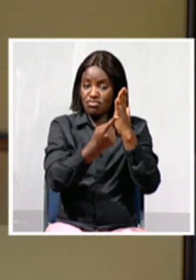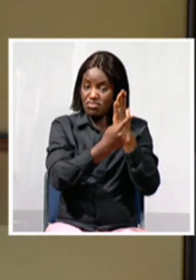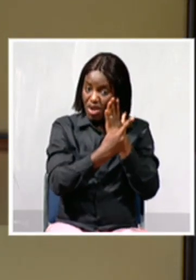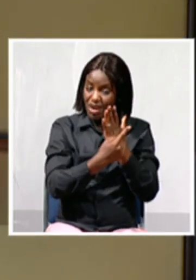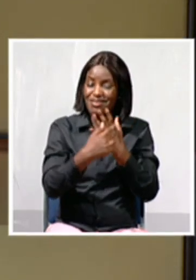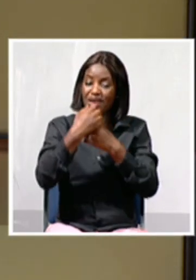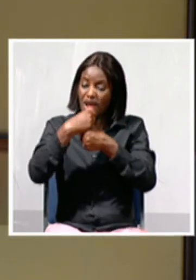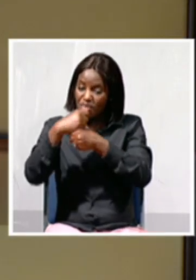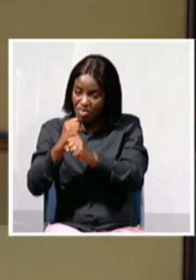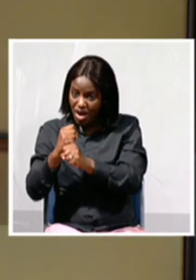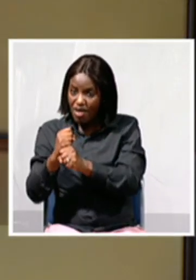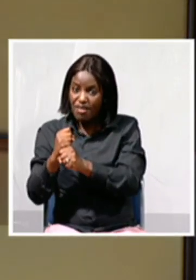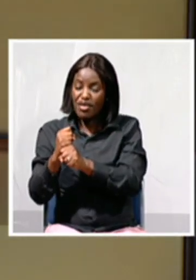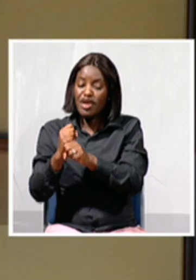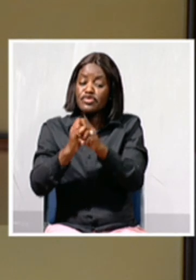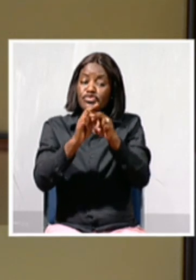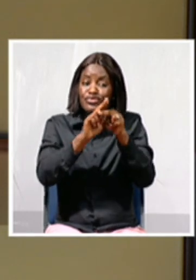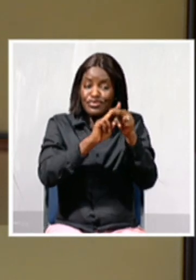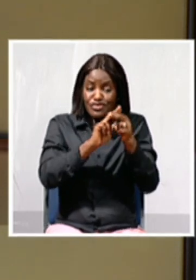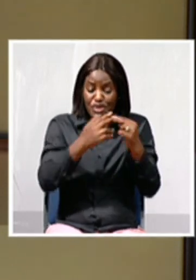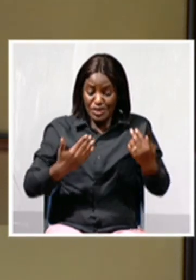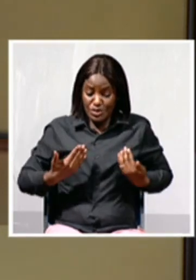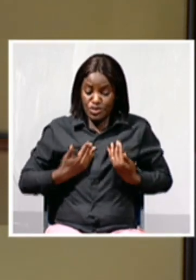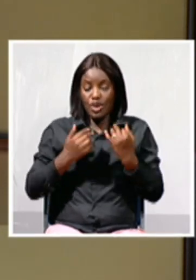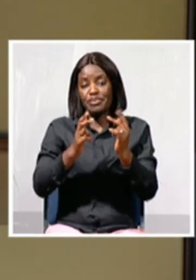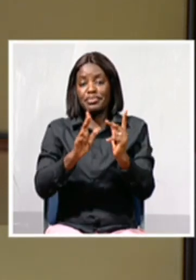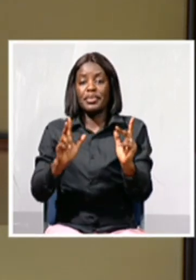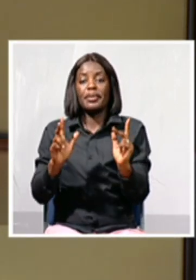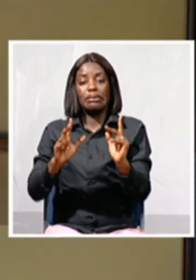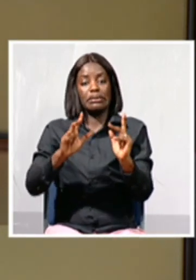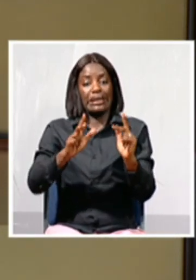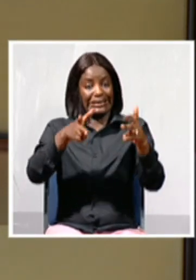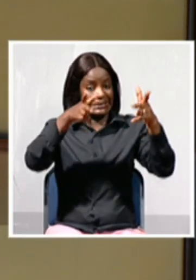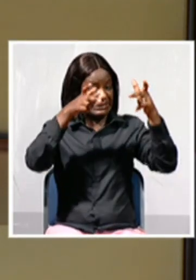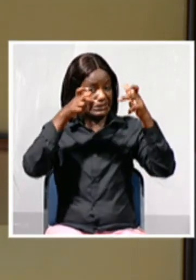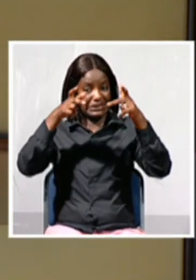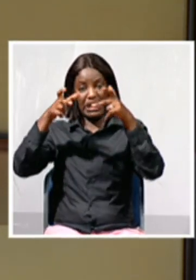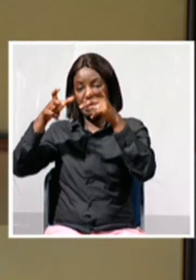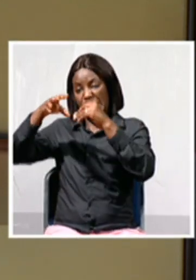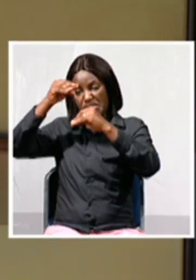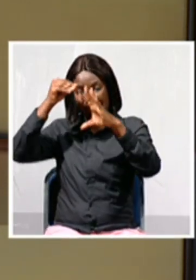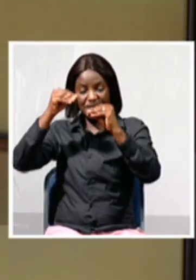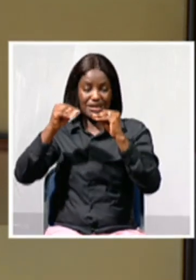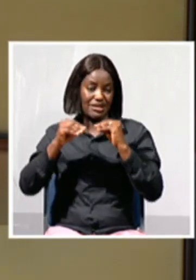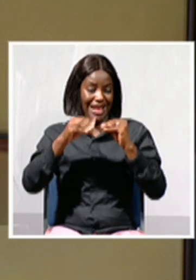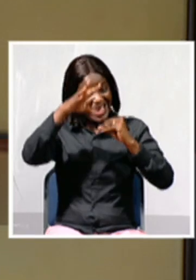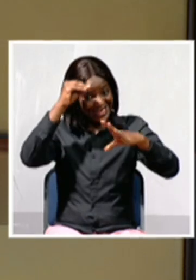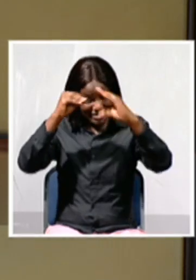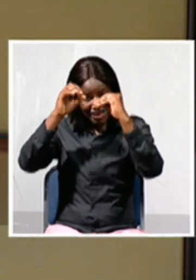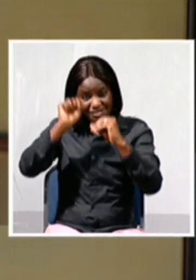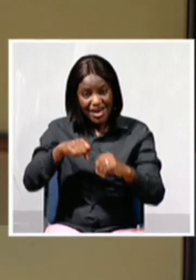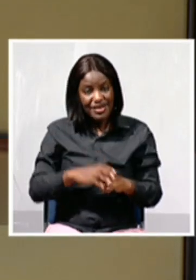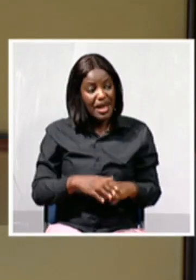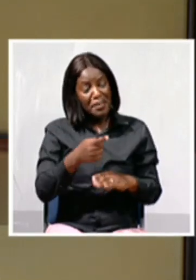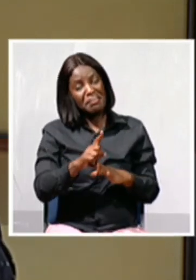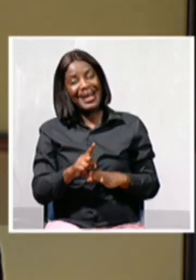are able to reach young people in a way that we feel is best appealing to them. But of course, as for the commission and their timing, that is